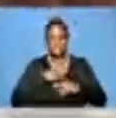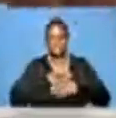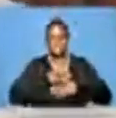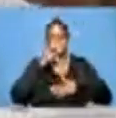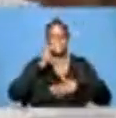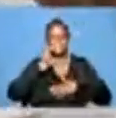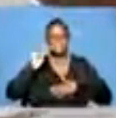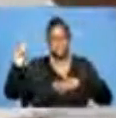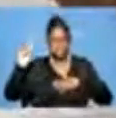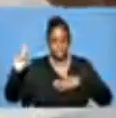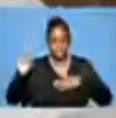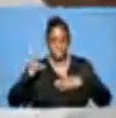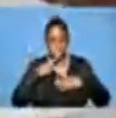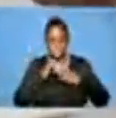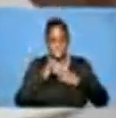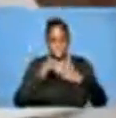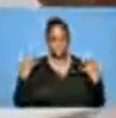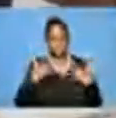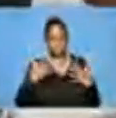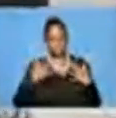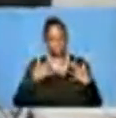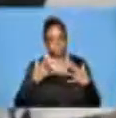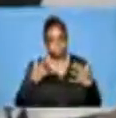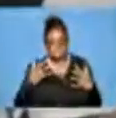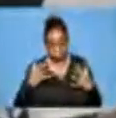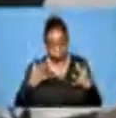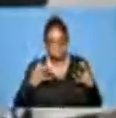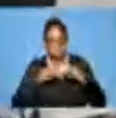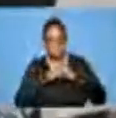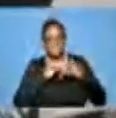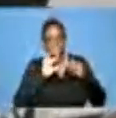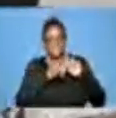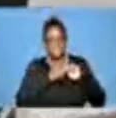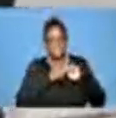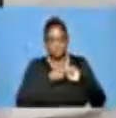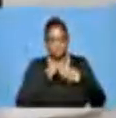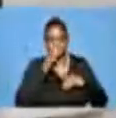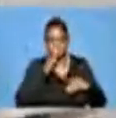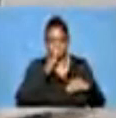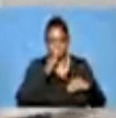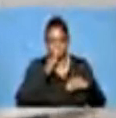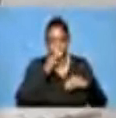because I have a panic attack, anxiety attack, and panic attack. So my mommy say,